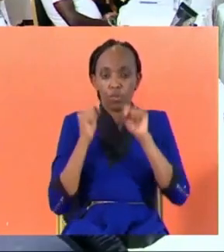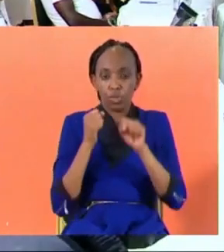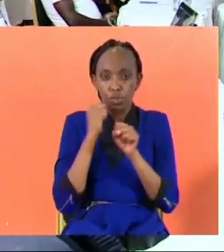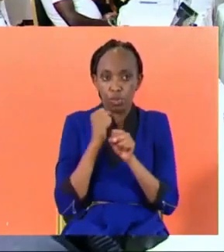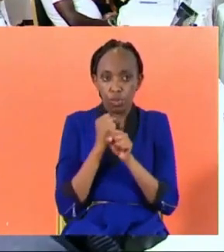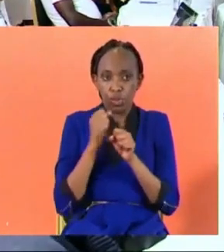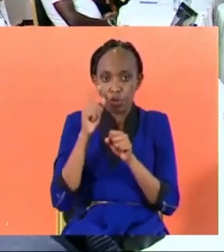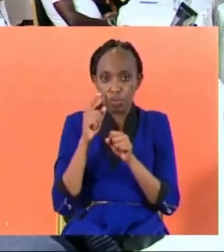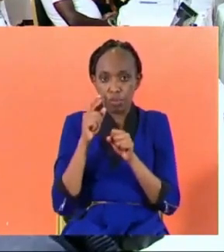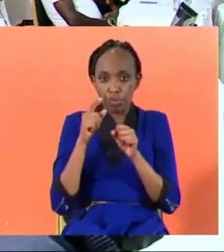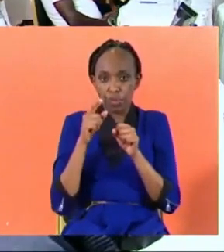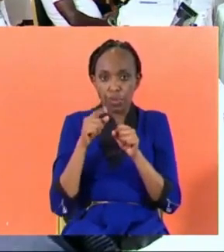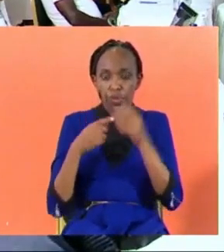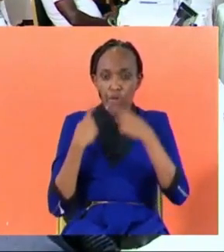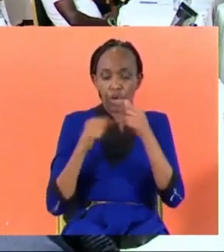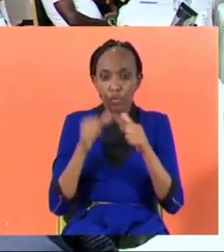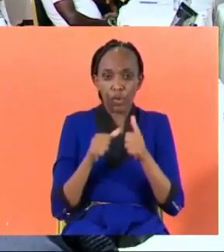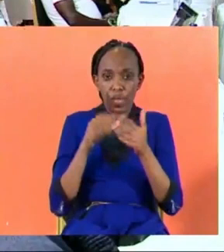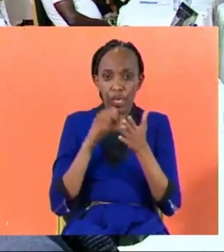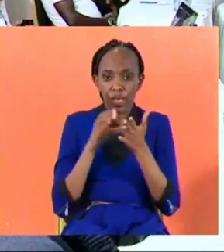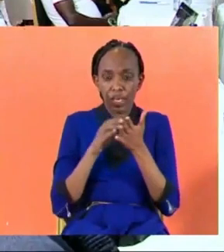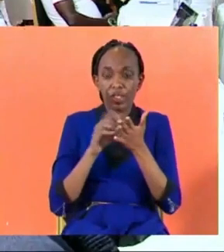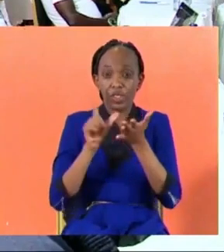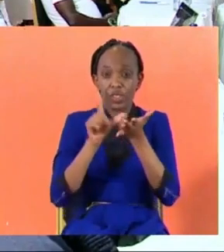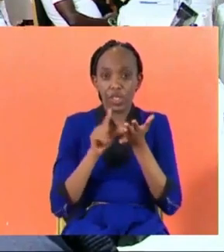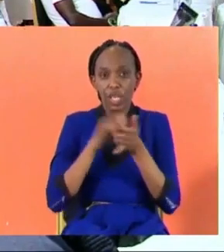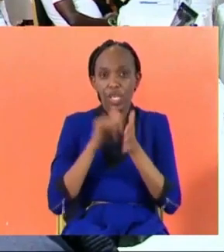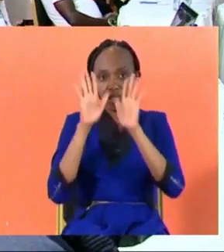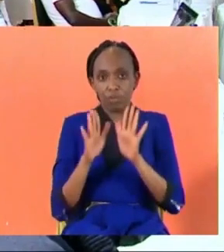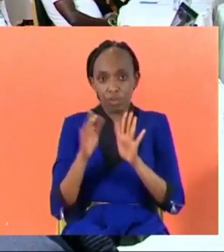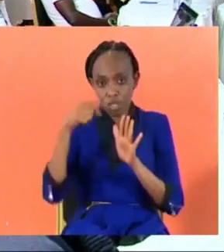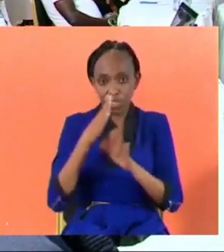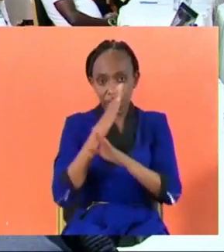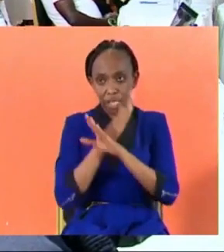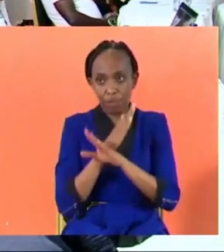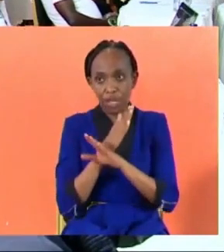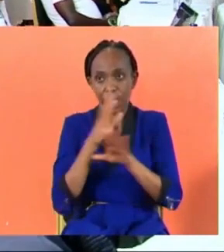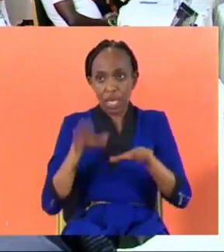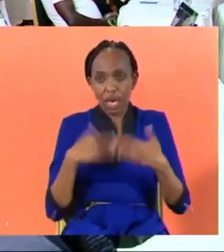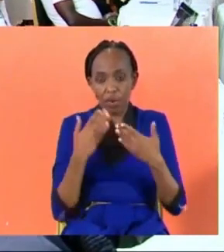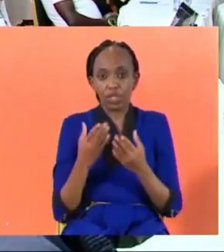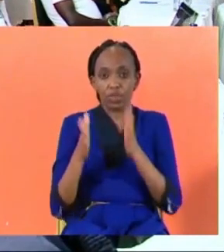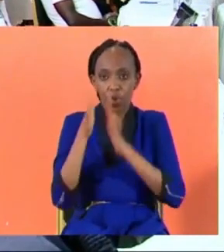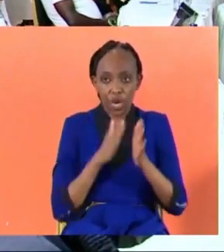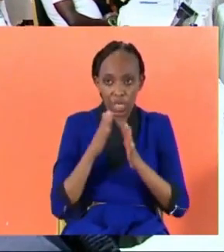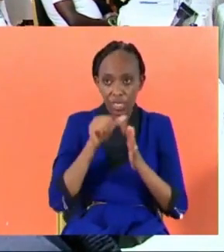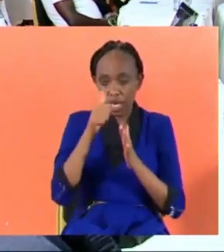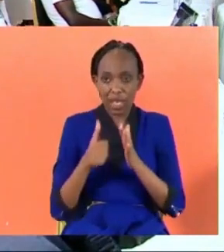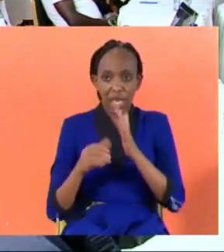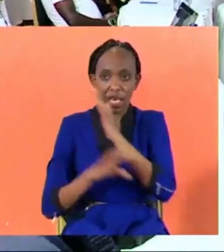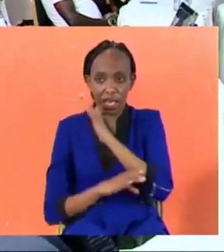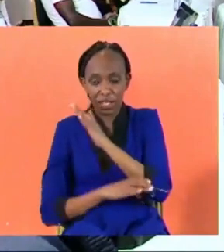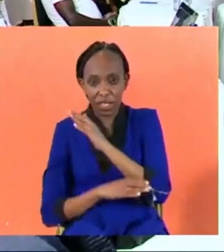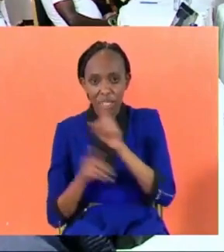handling the debt situation. I think that is important for Zambia, how it is being managed by other countries.